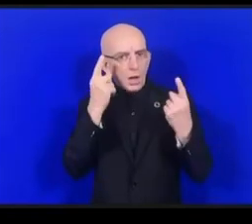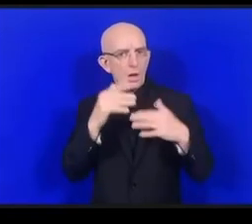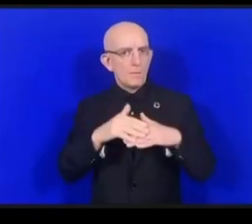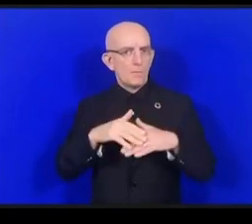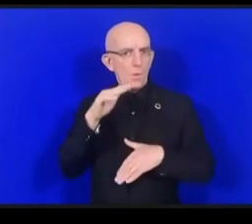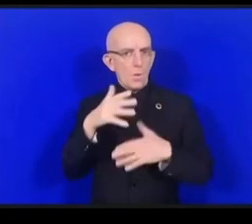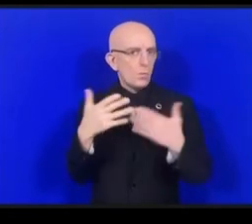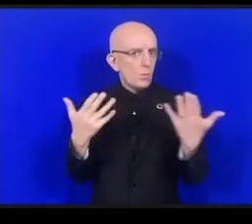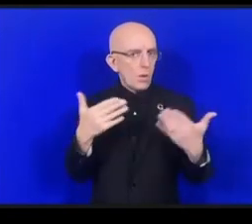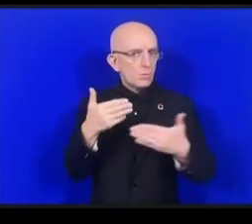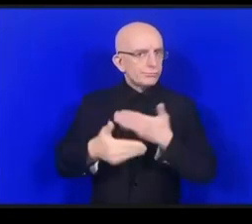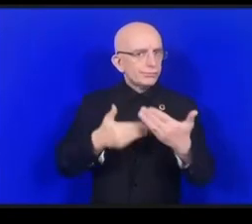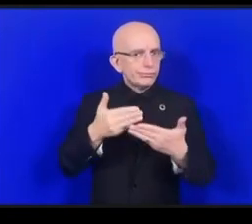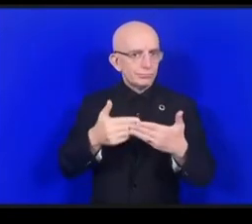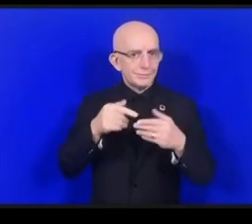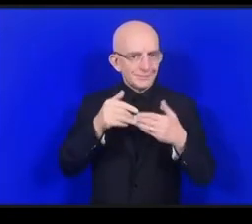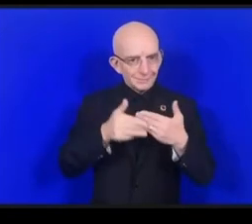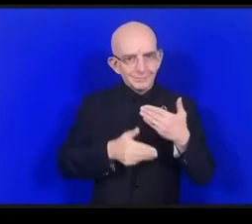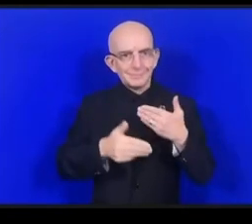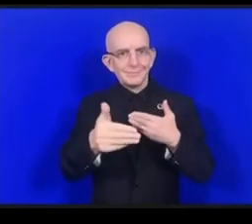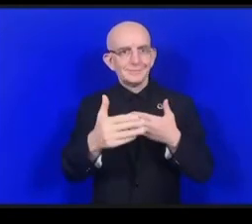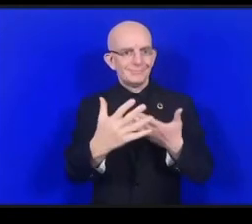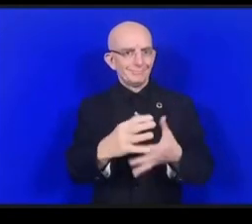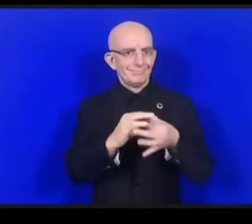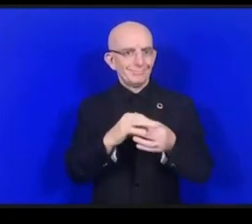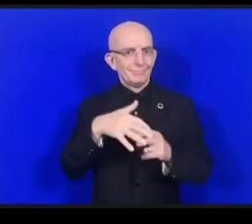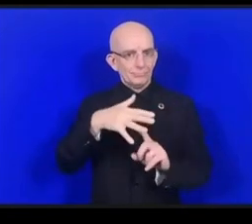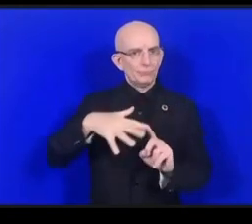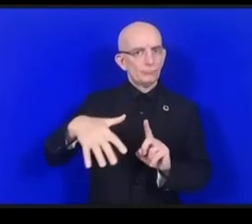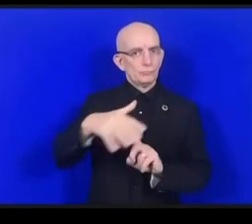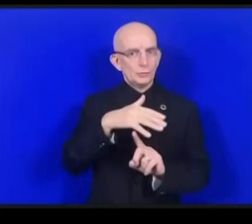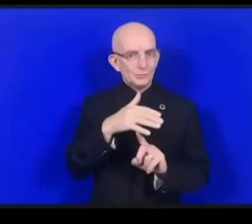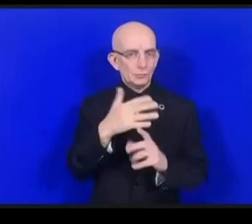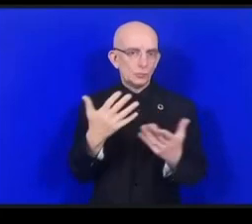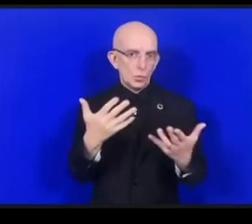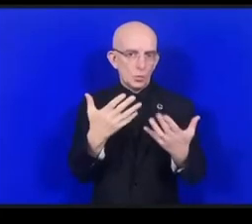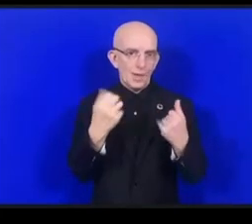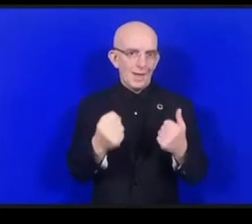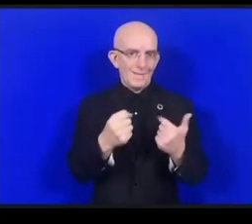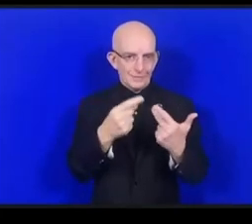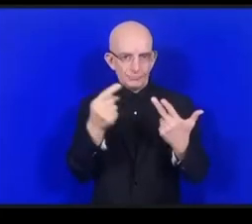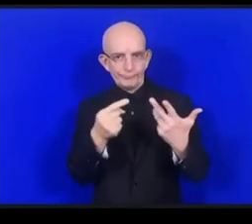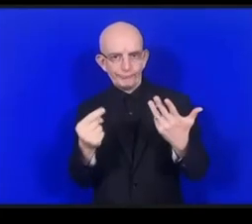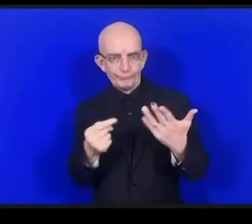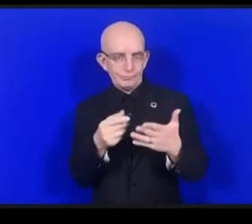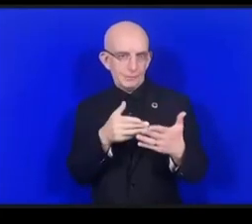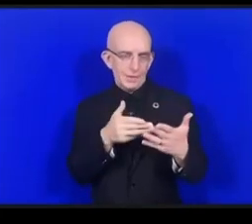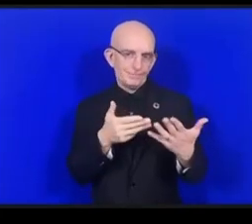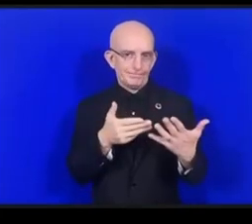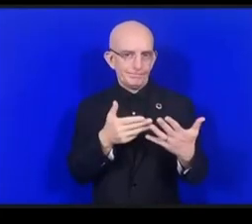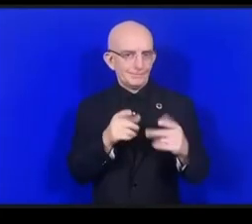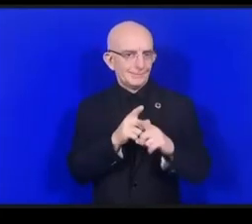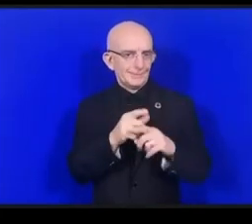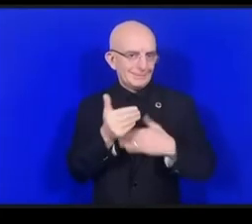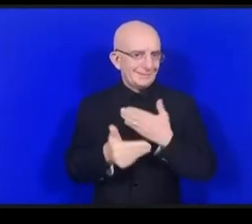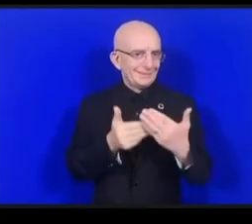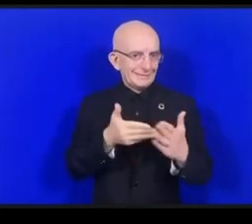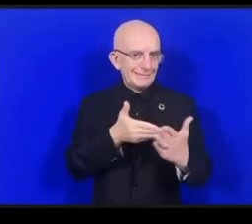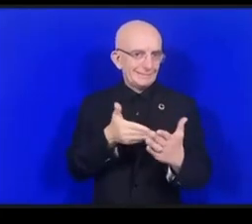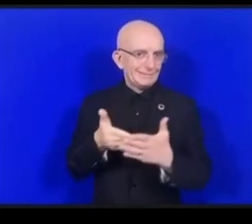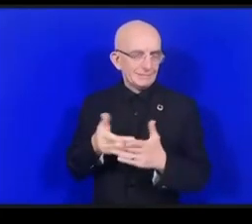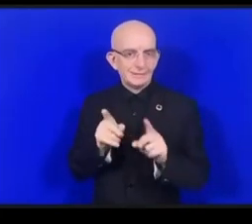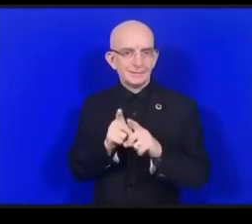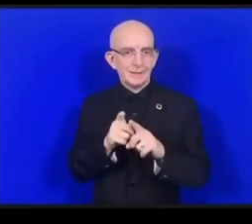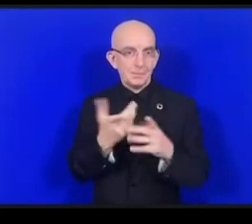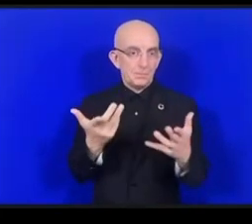challenges, like resource, especially related to the resources, such as like financial resources,